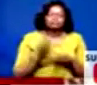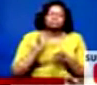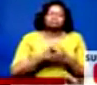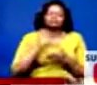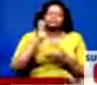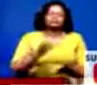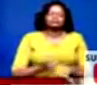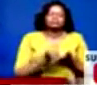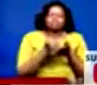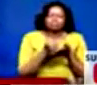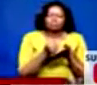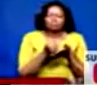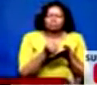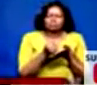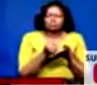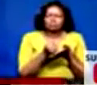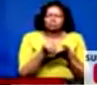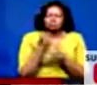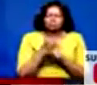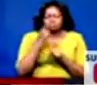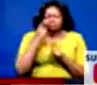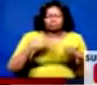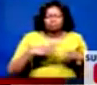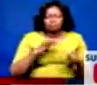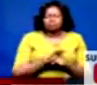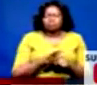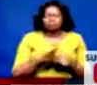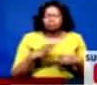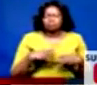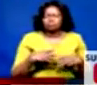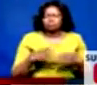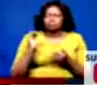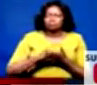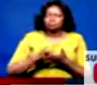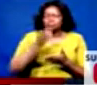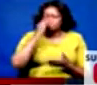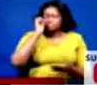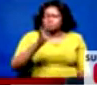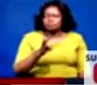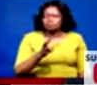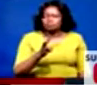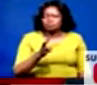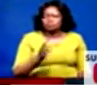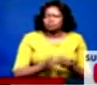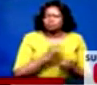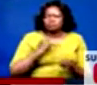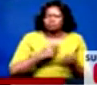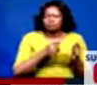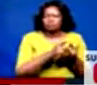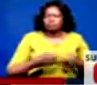kukuza niniyo ajira kwa wingi sana. We are expecting that Ruto will really take care of us as